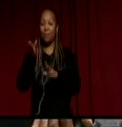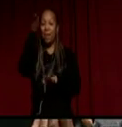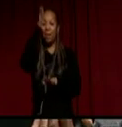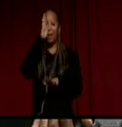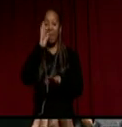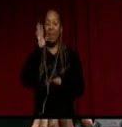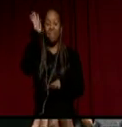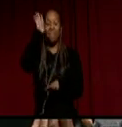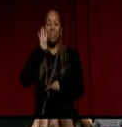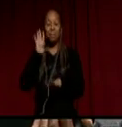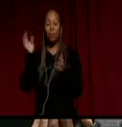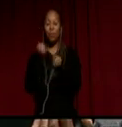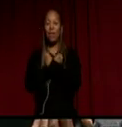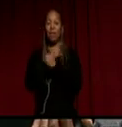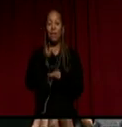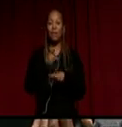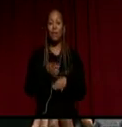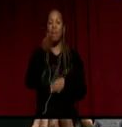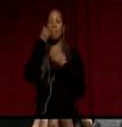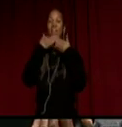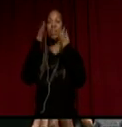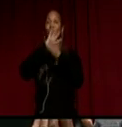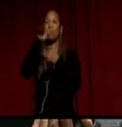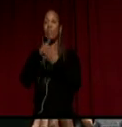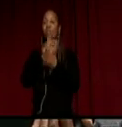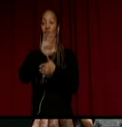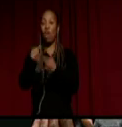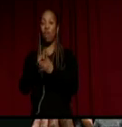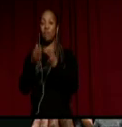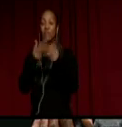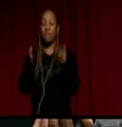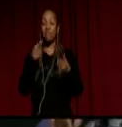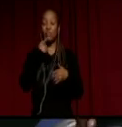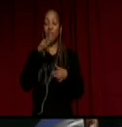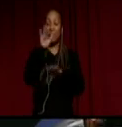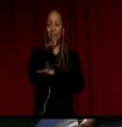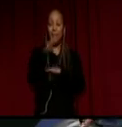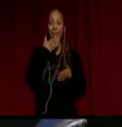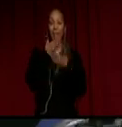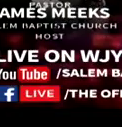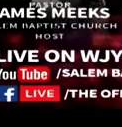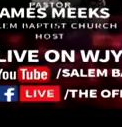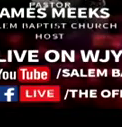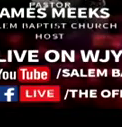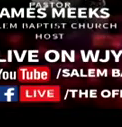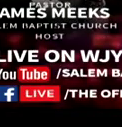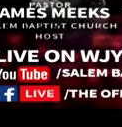Facebook, we love you. And thank you so much for all your comments tonight. Good night.